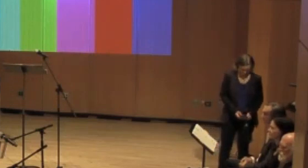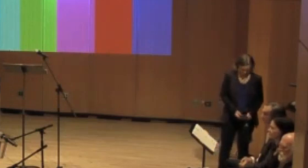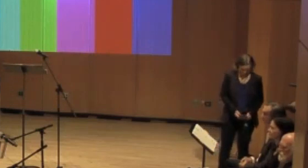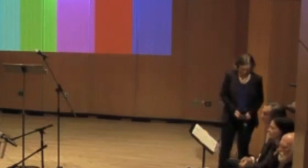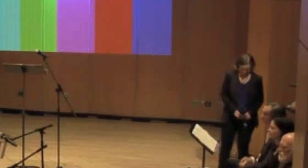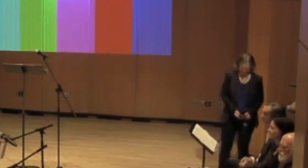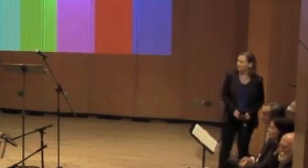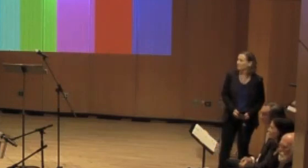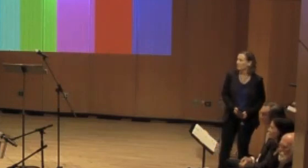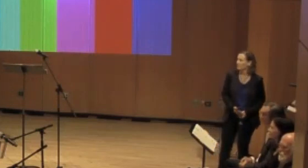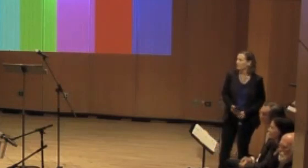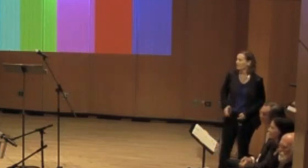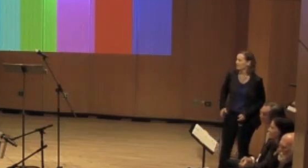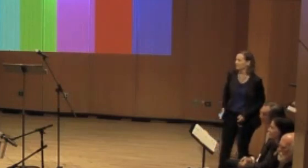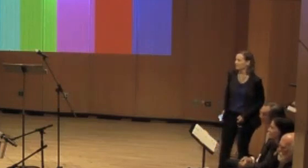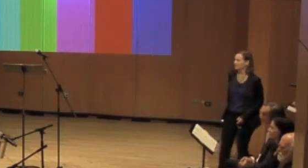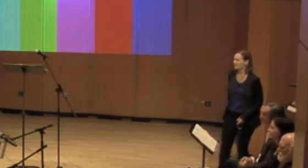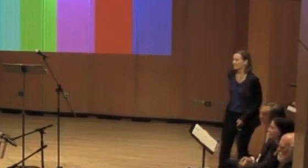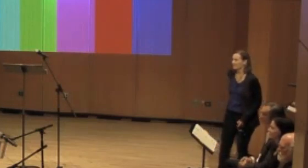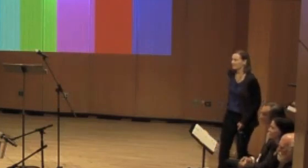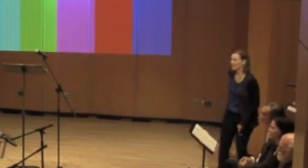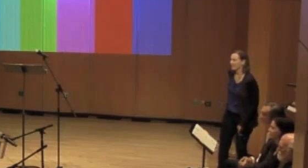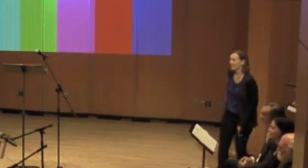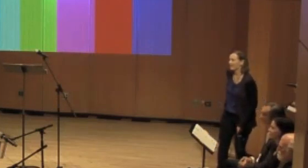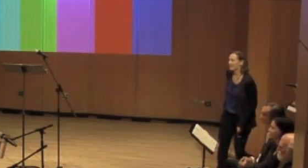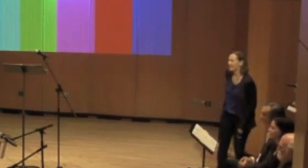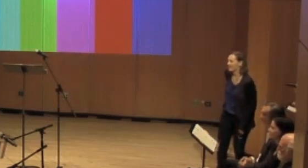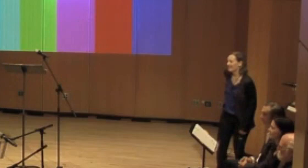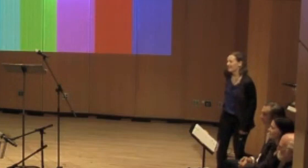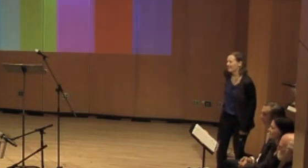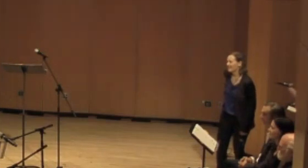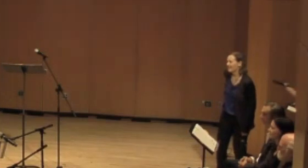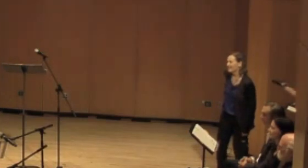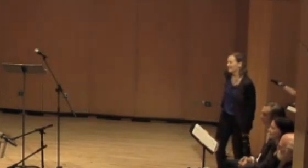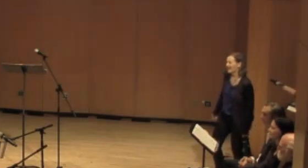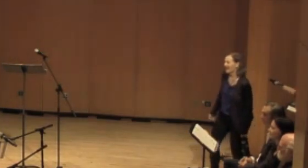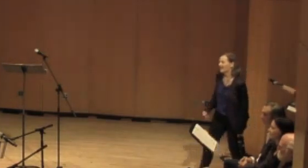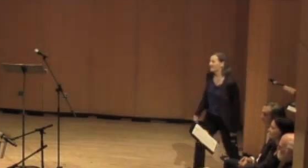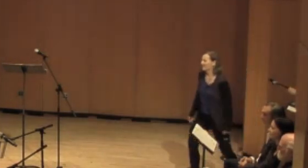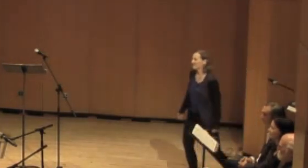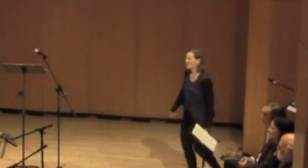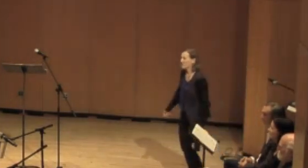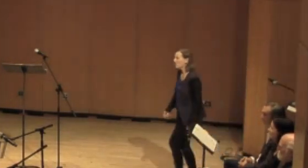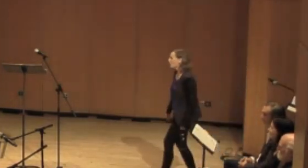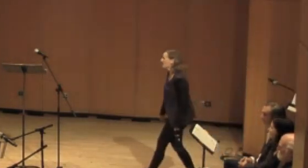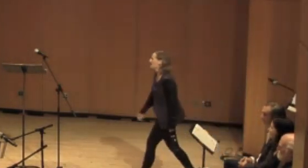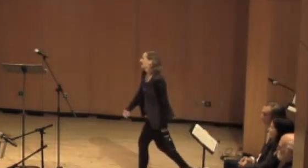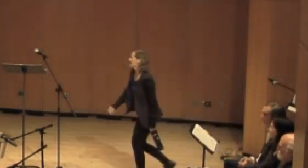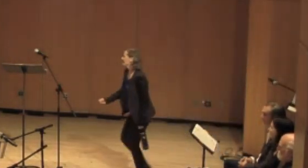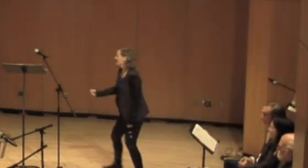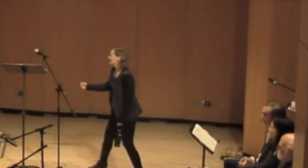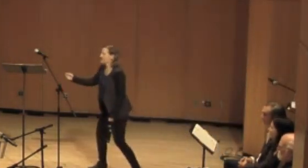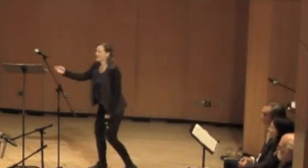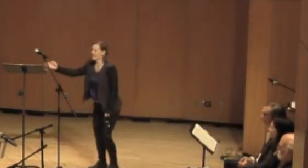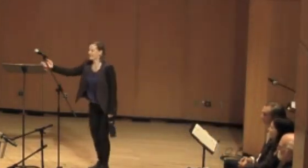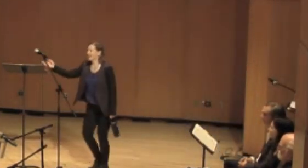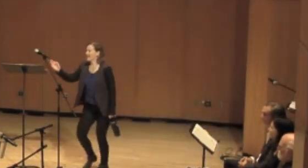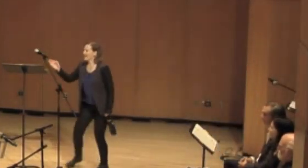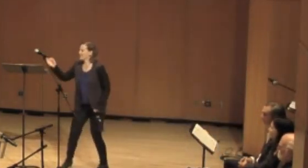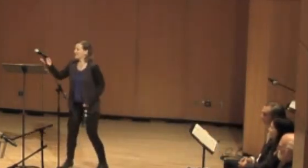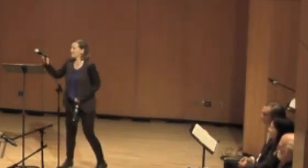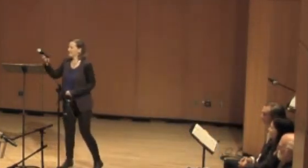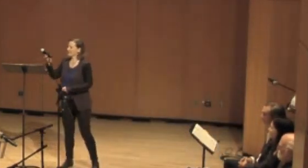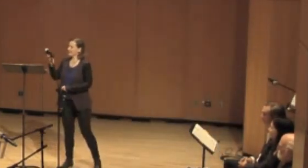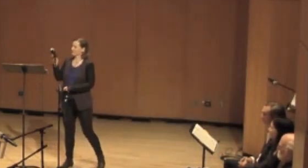uh and Sarah it was sort of primarily the people who' have done it before but in a way it's interesting with